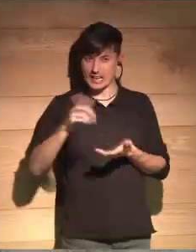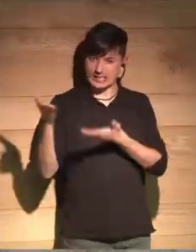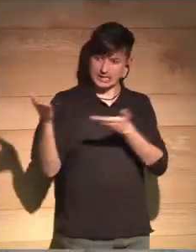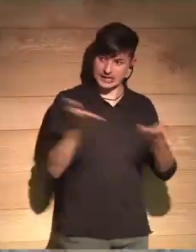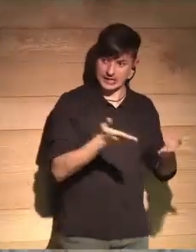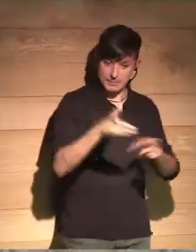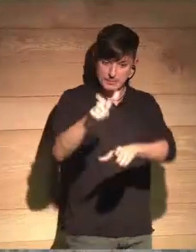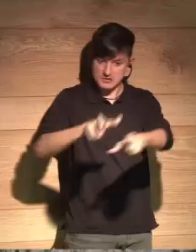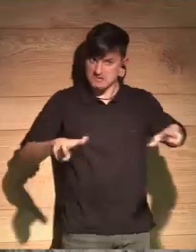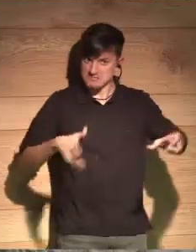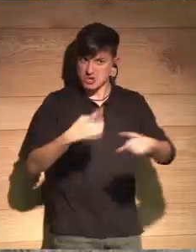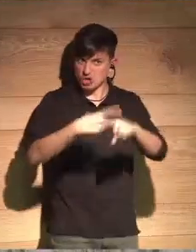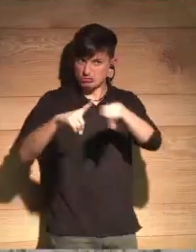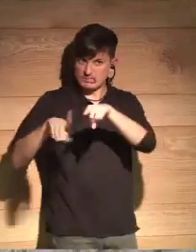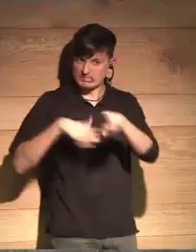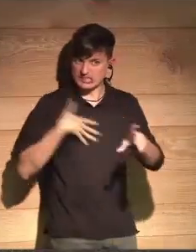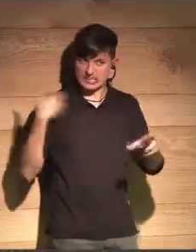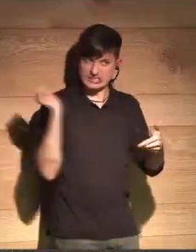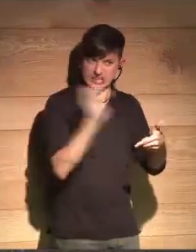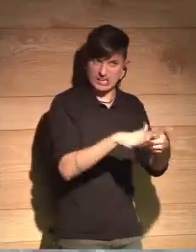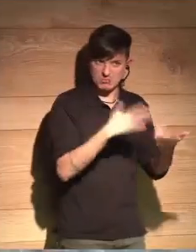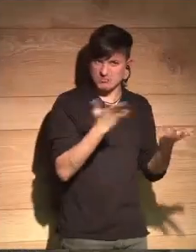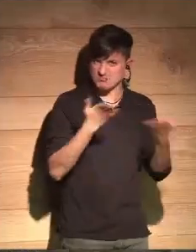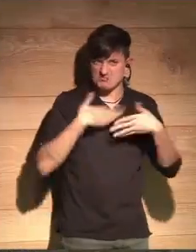Anything from electronics to banana peel.